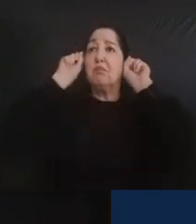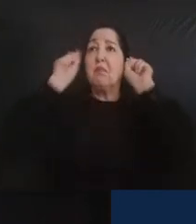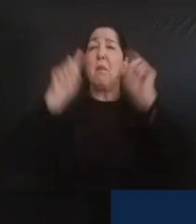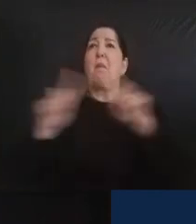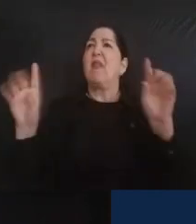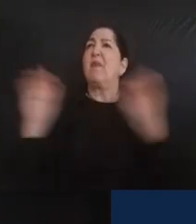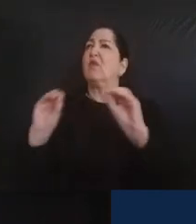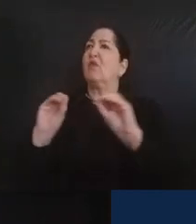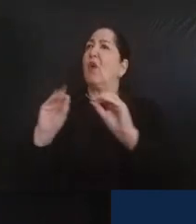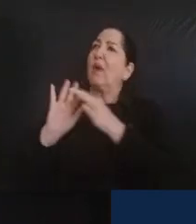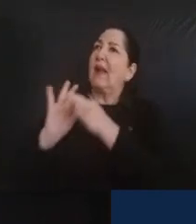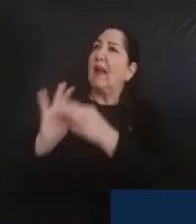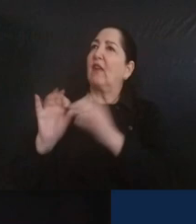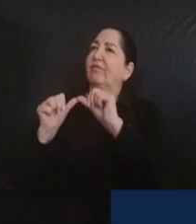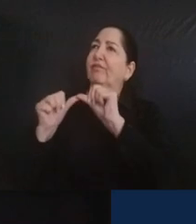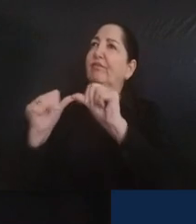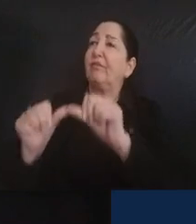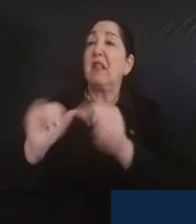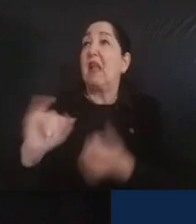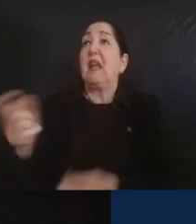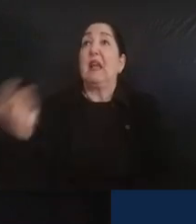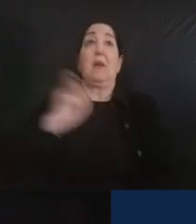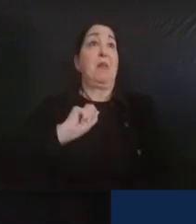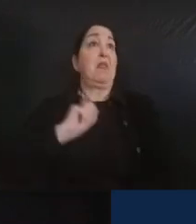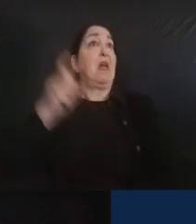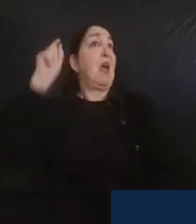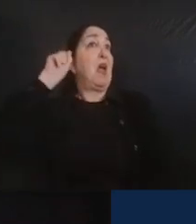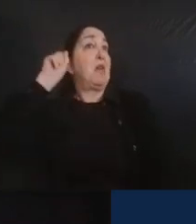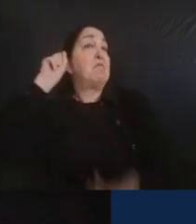It's like, here's your aid and good luck.